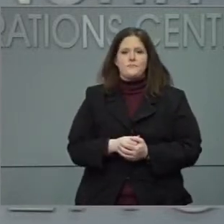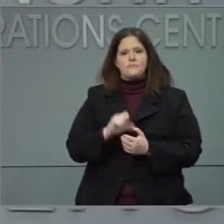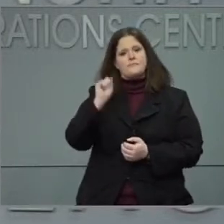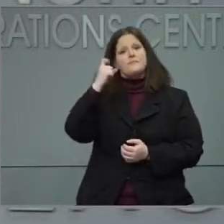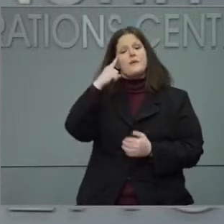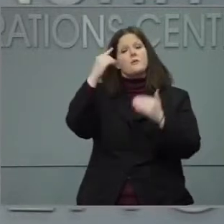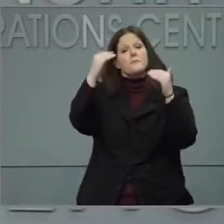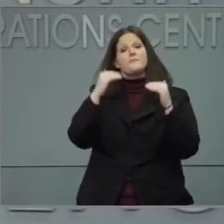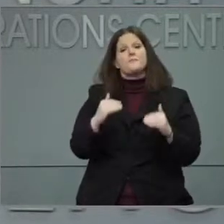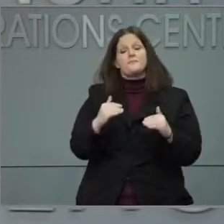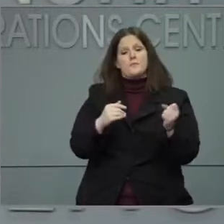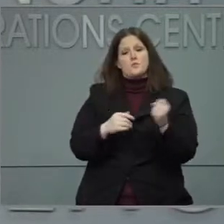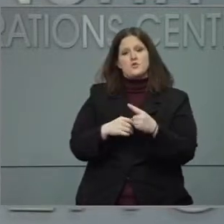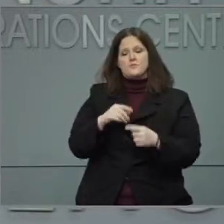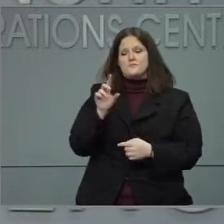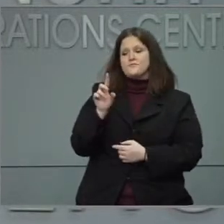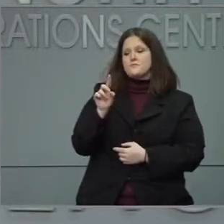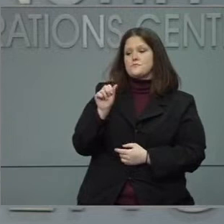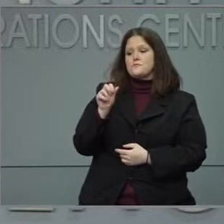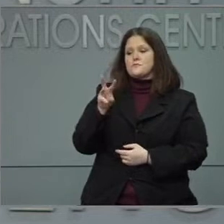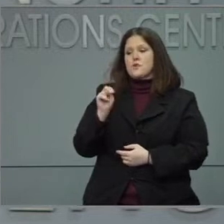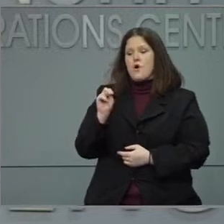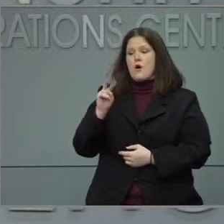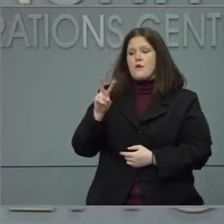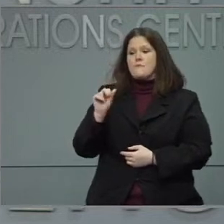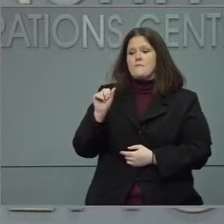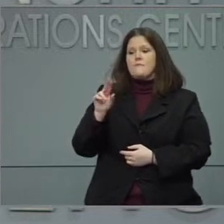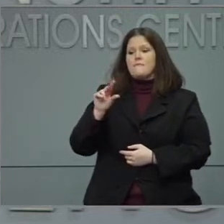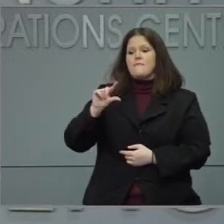Our next question is from Dawn Vaughn with the News and Observer.